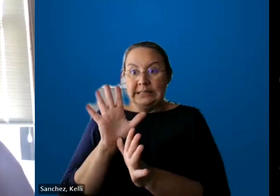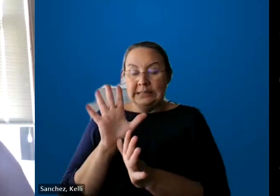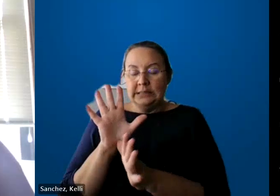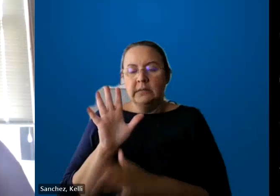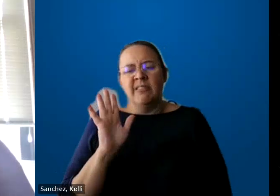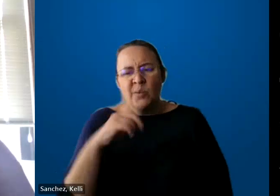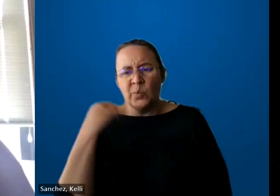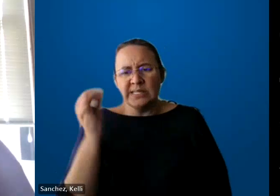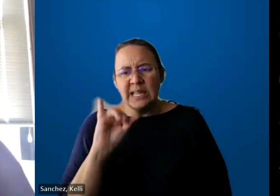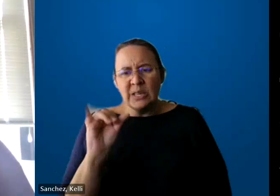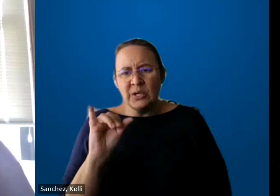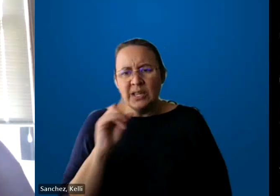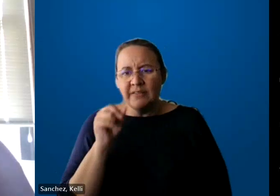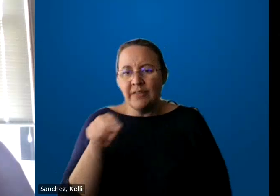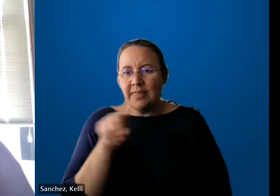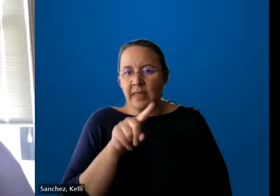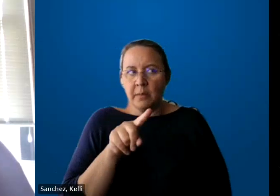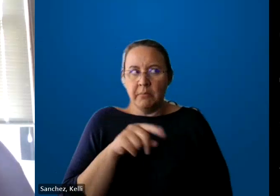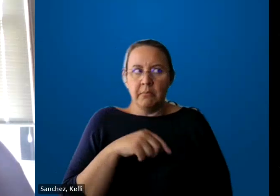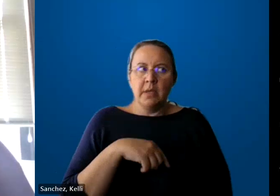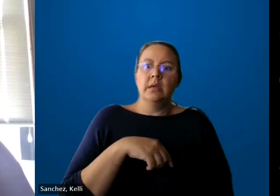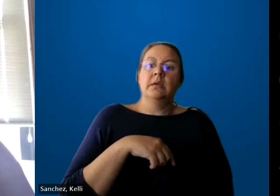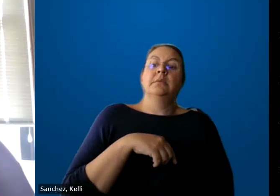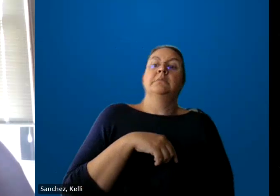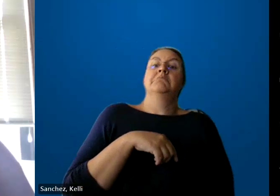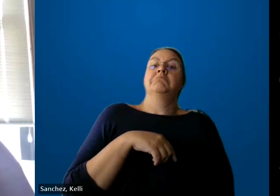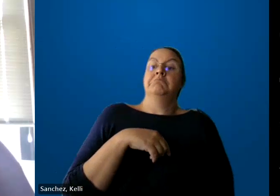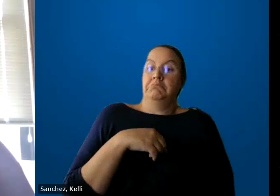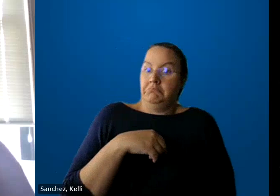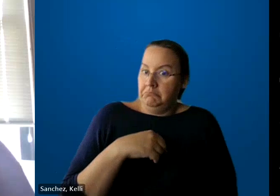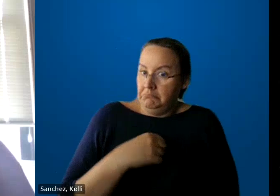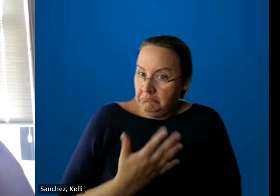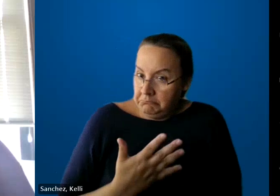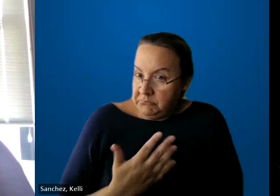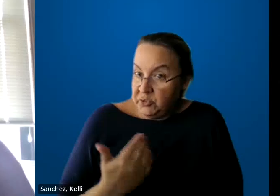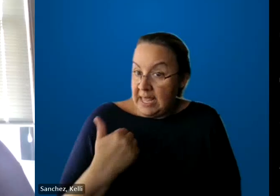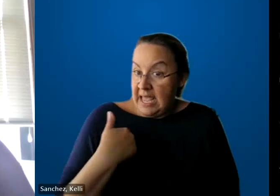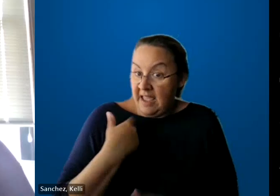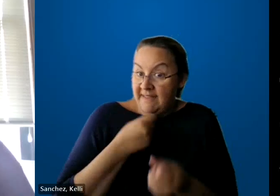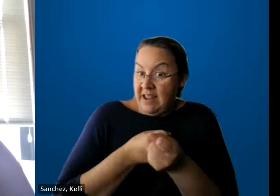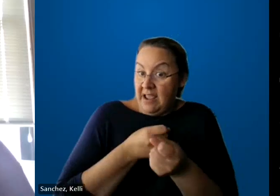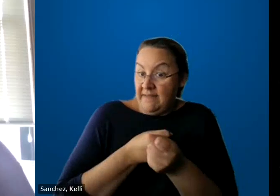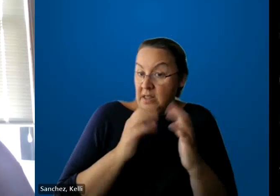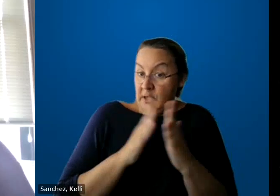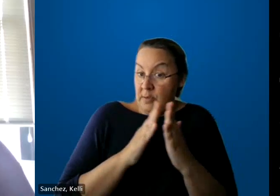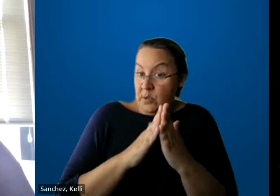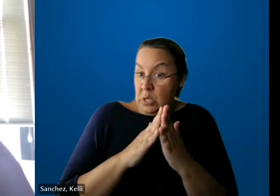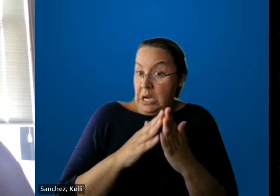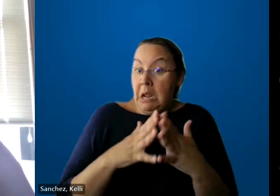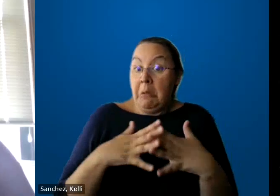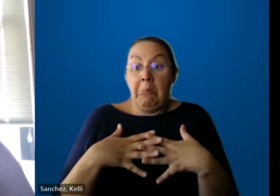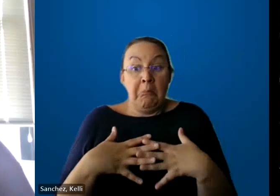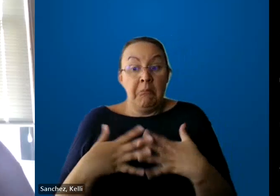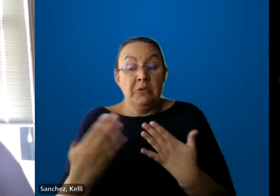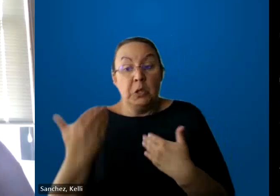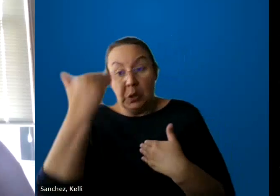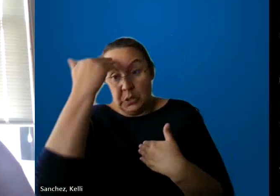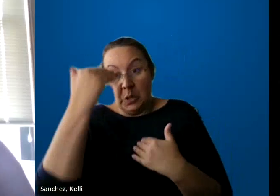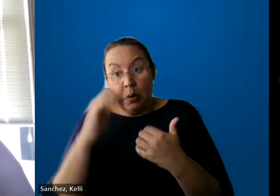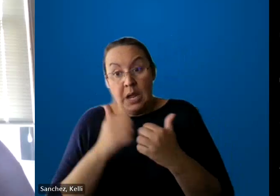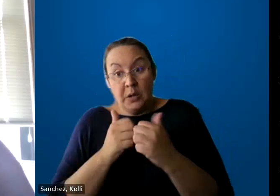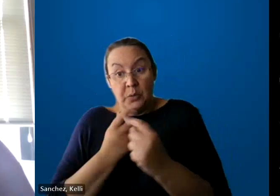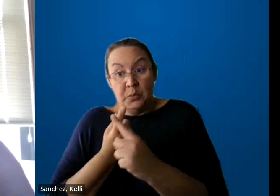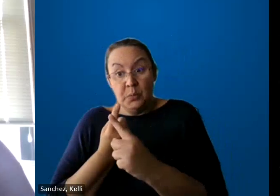does that look like for them? Do they have an advocate in the community? Do they know who to reach